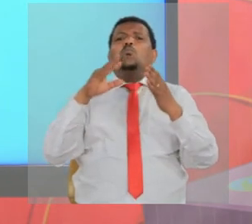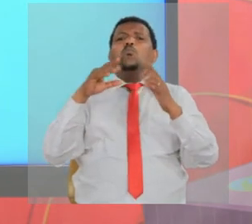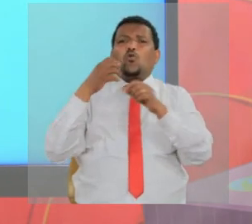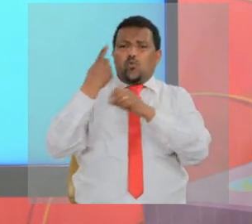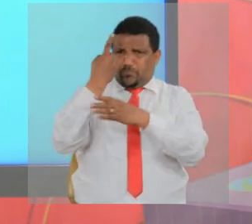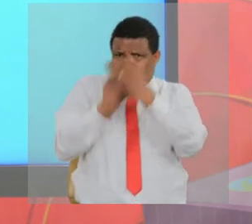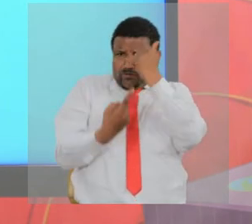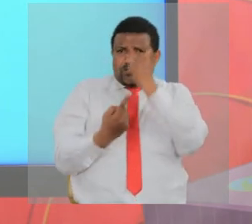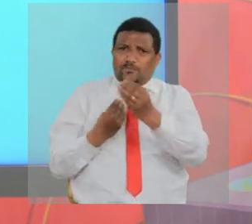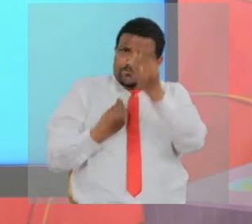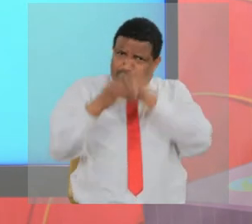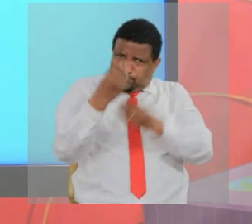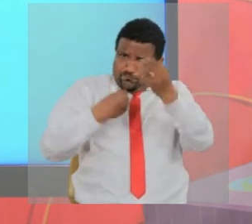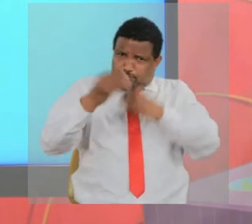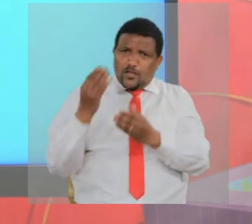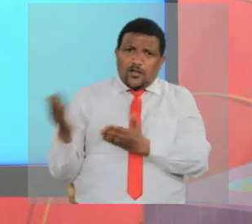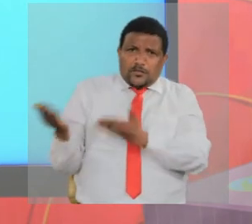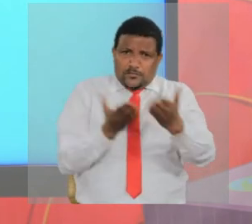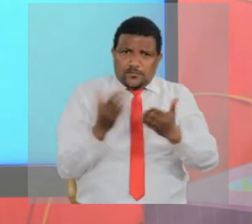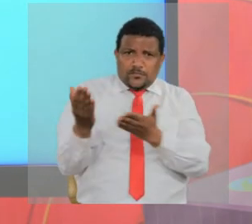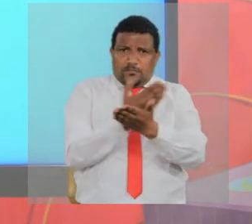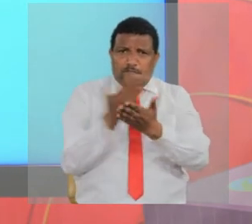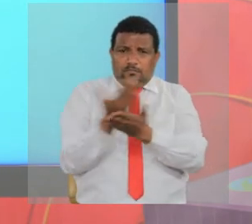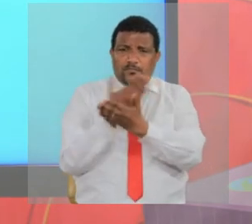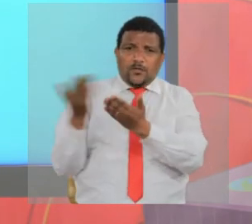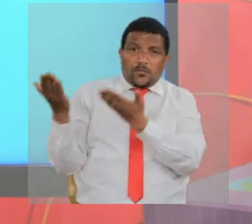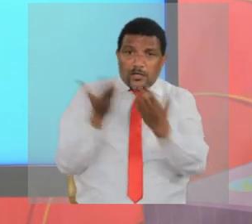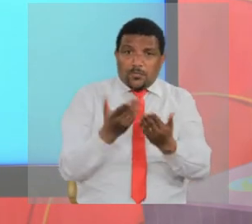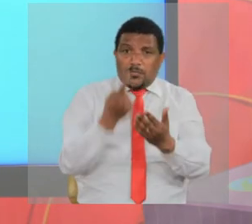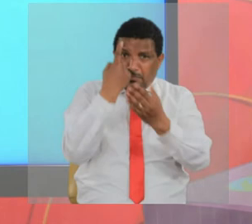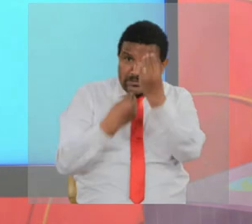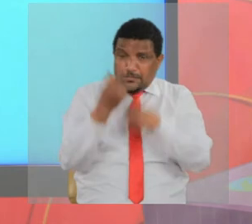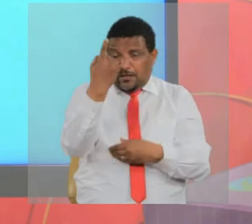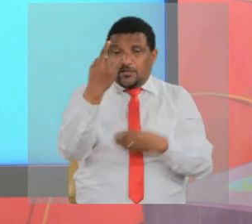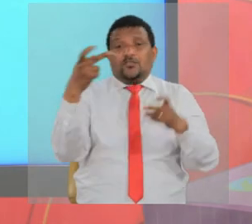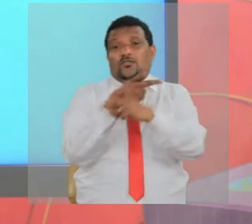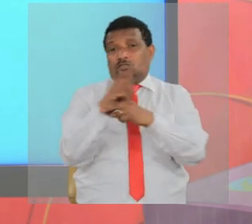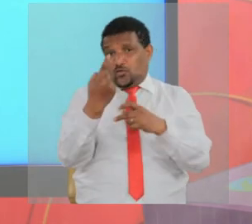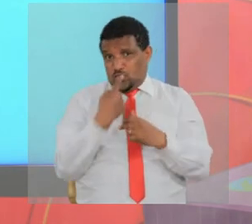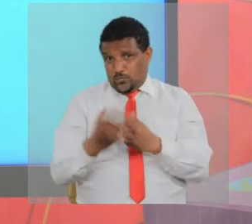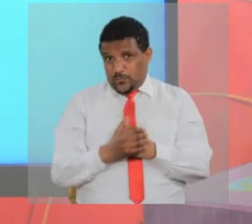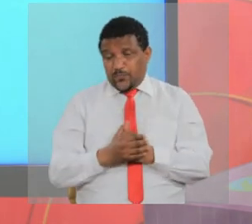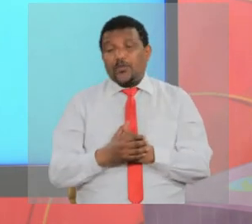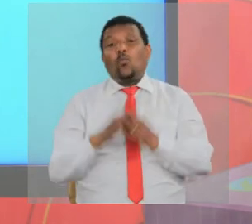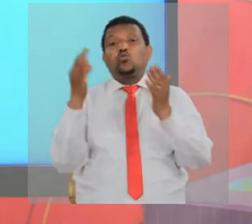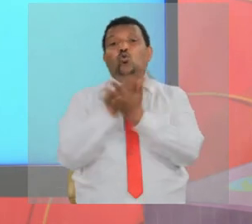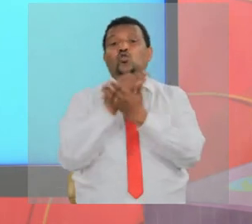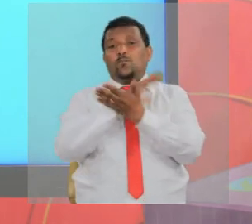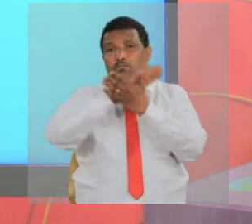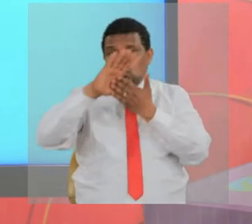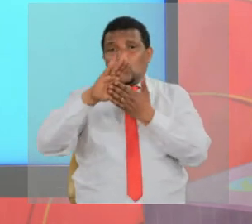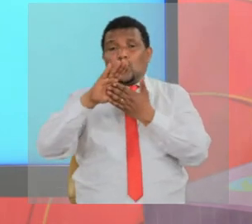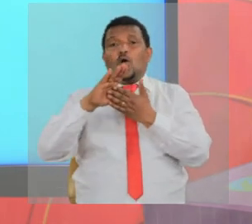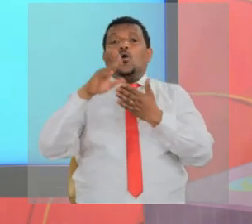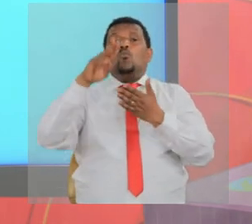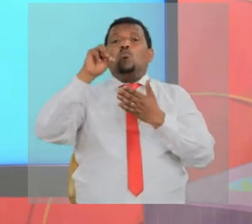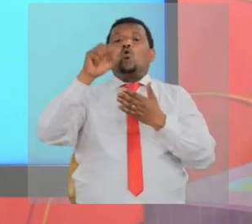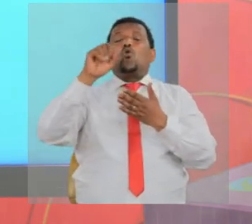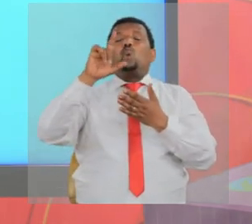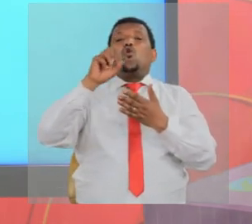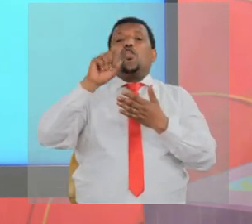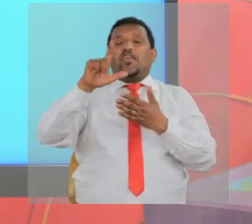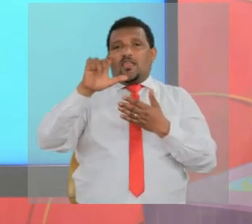seller, that there is one producer or seller of a commodity. The products offered by pure monopoly